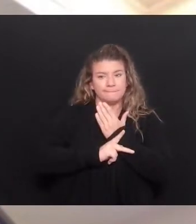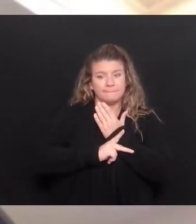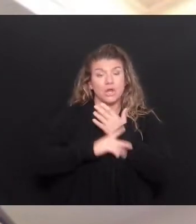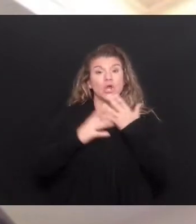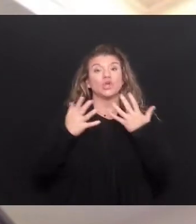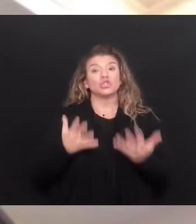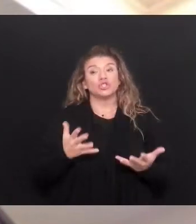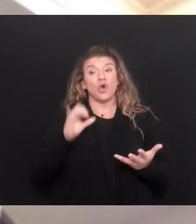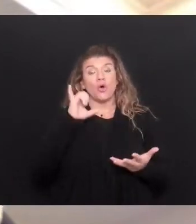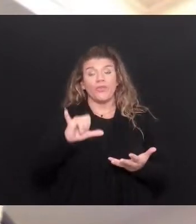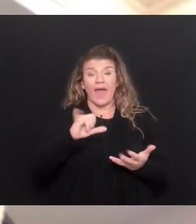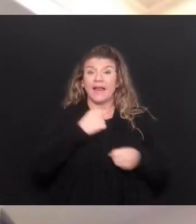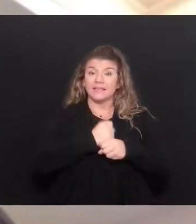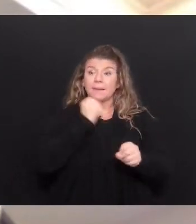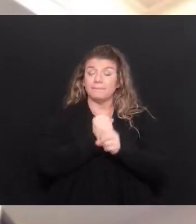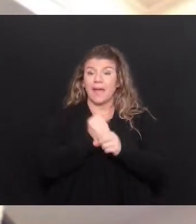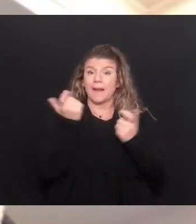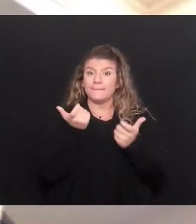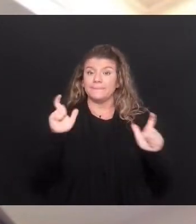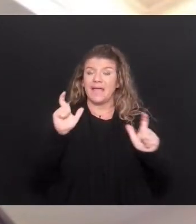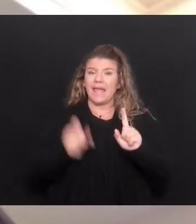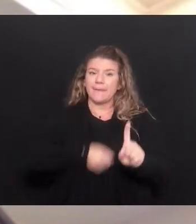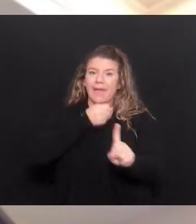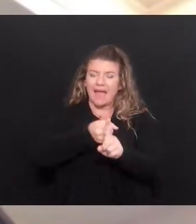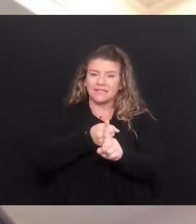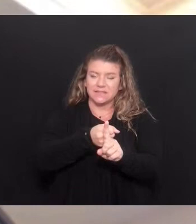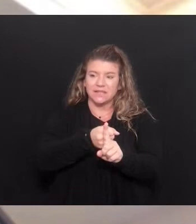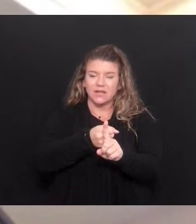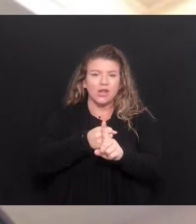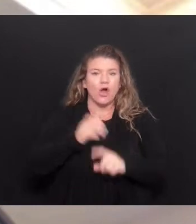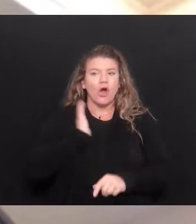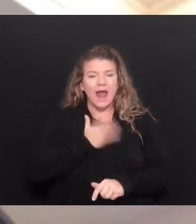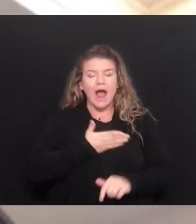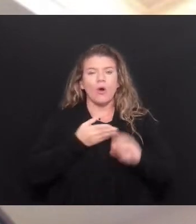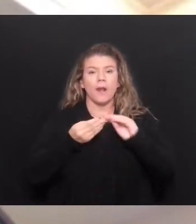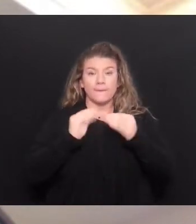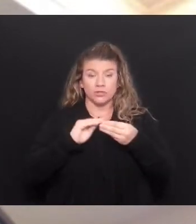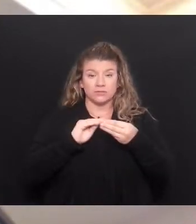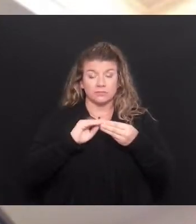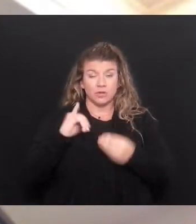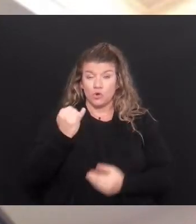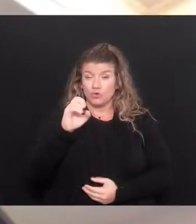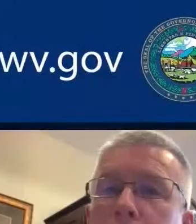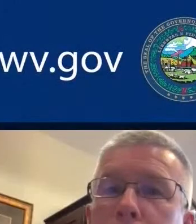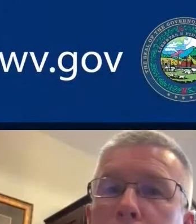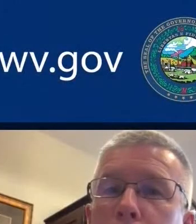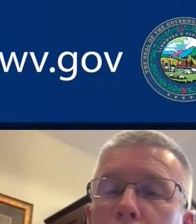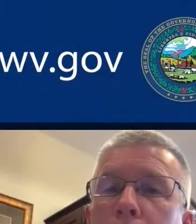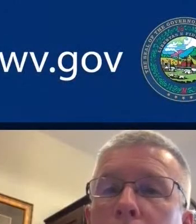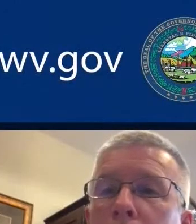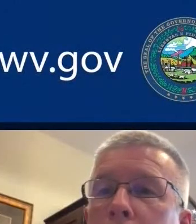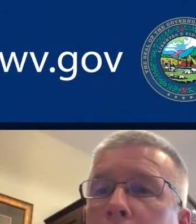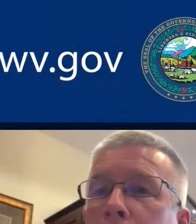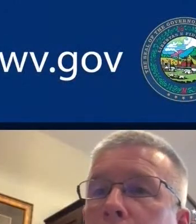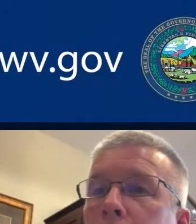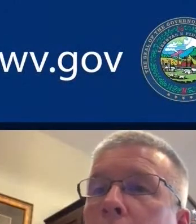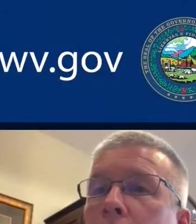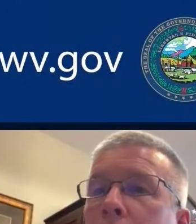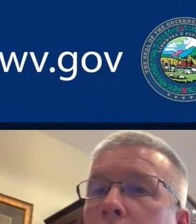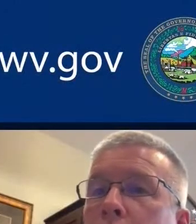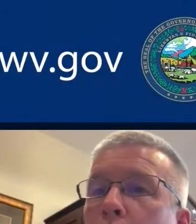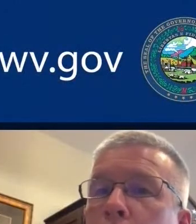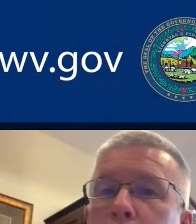it has made a significant impact on our numbers. Jordan, if you could put up the new